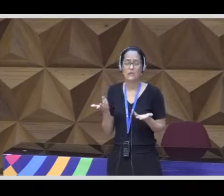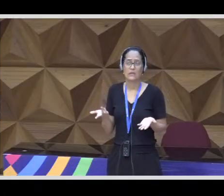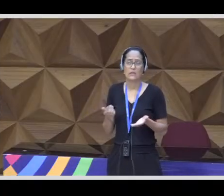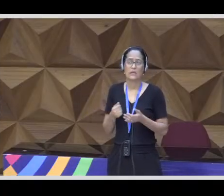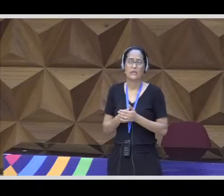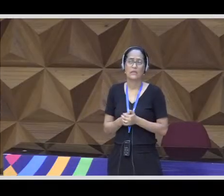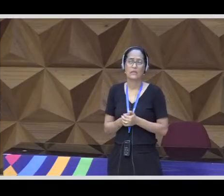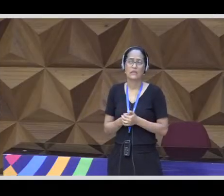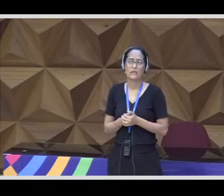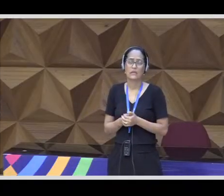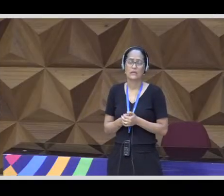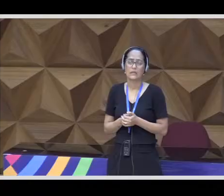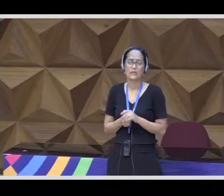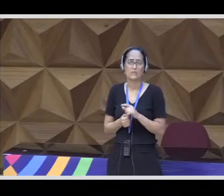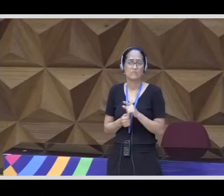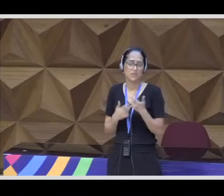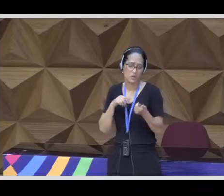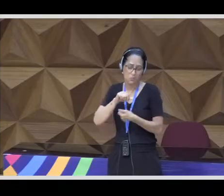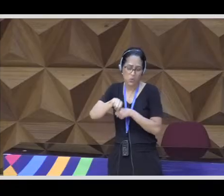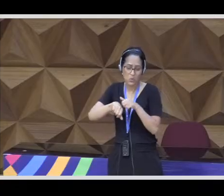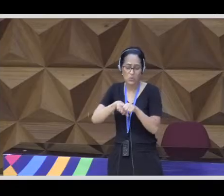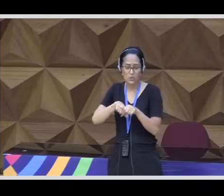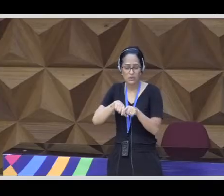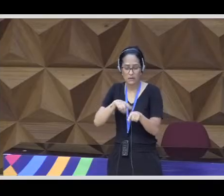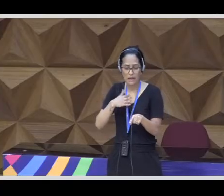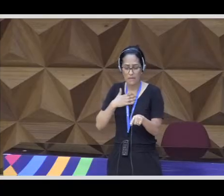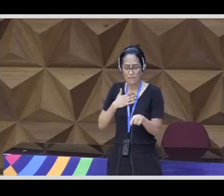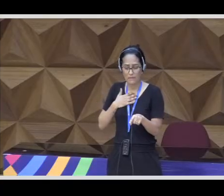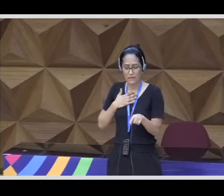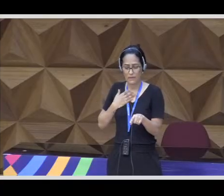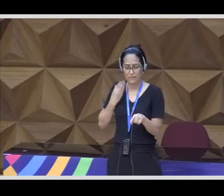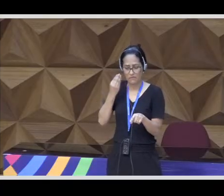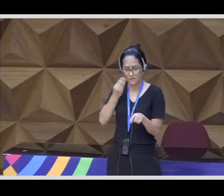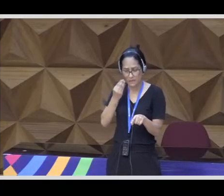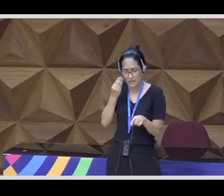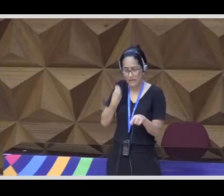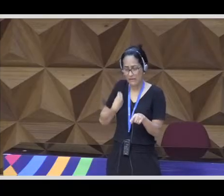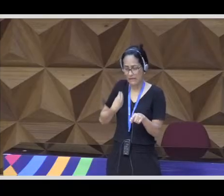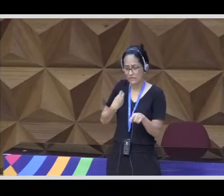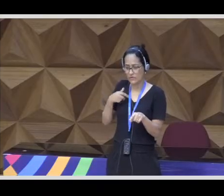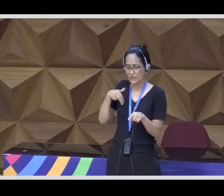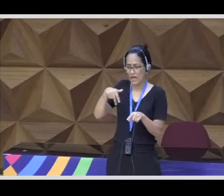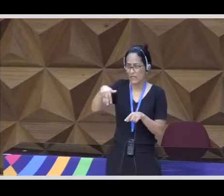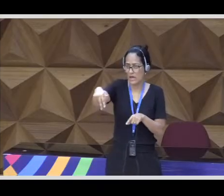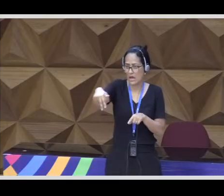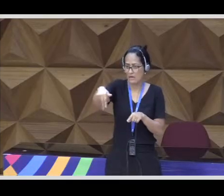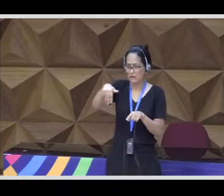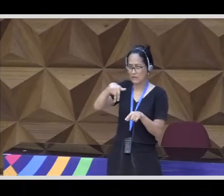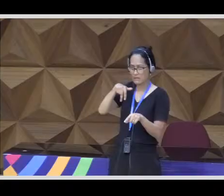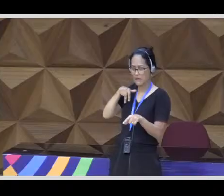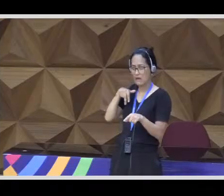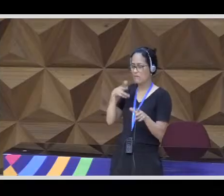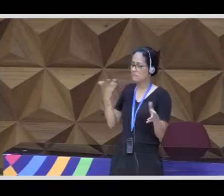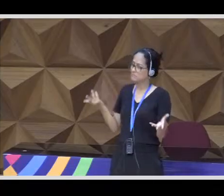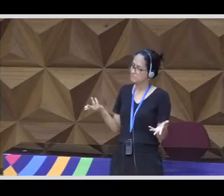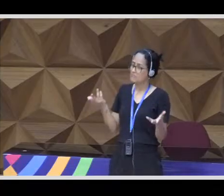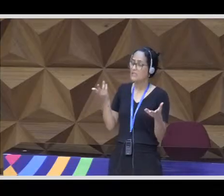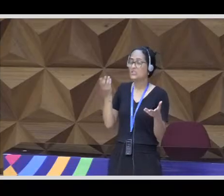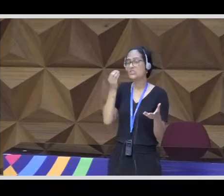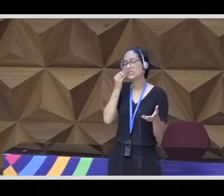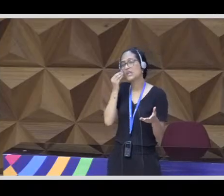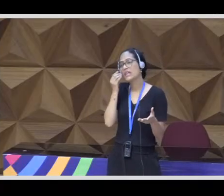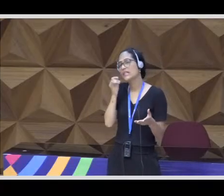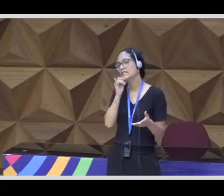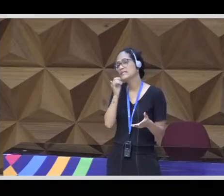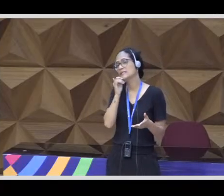the whole story. You are turning, you are speeding, reverse, so that if we try to, like not